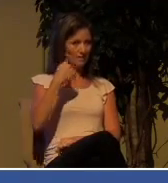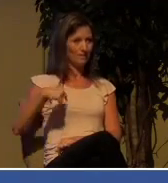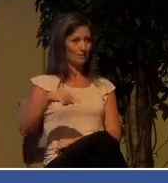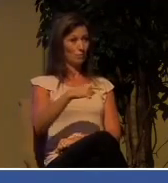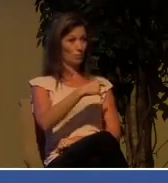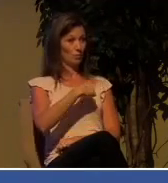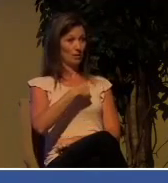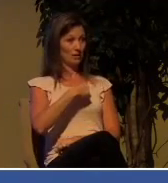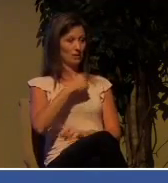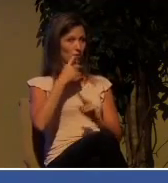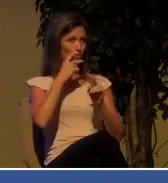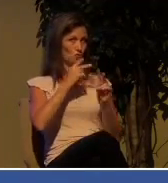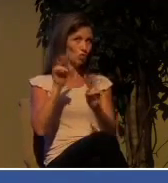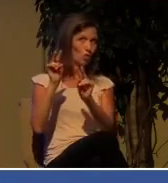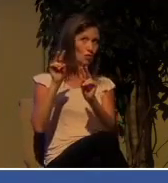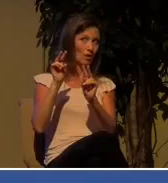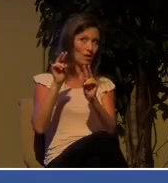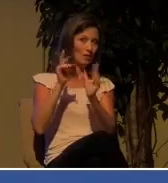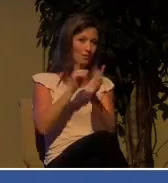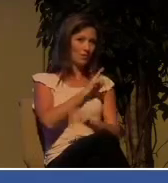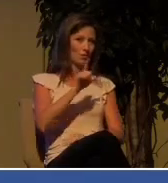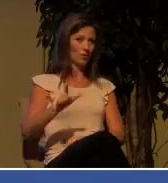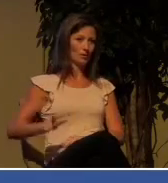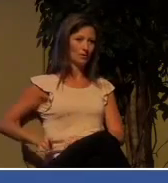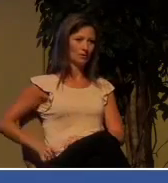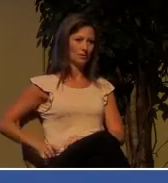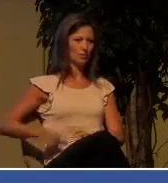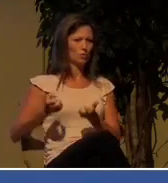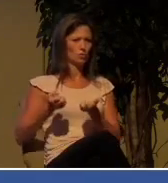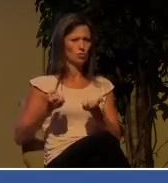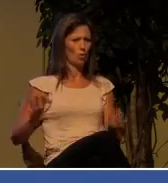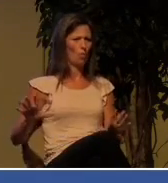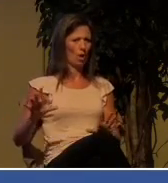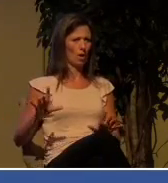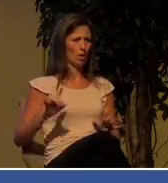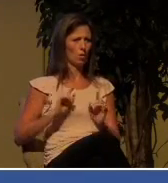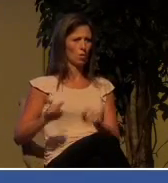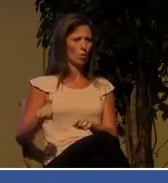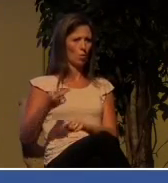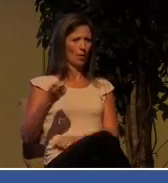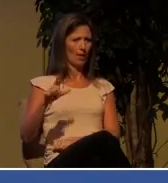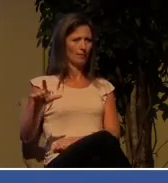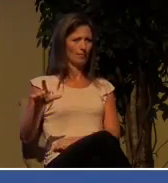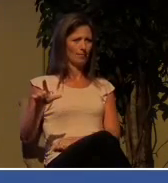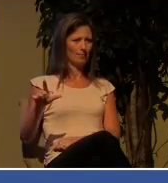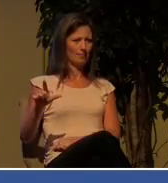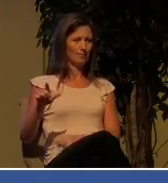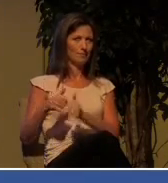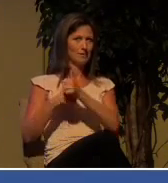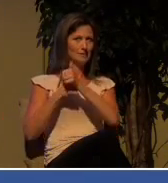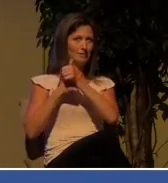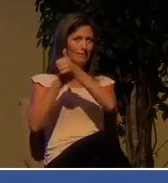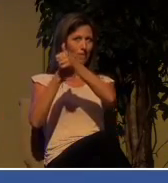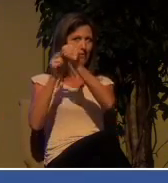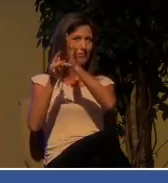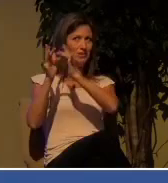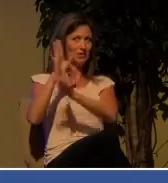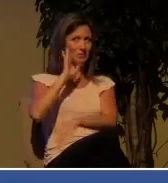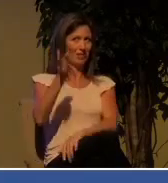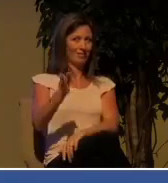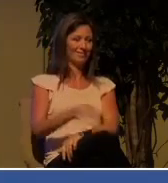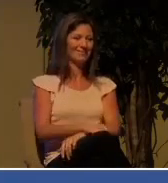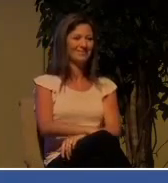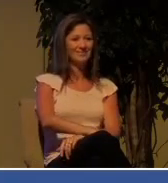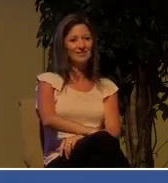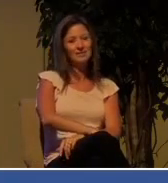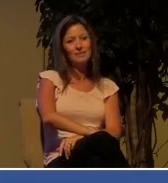Lord. But we didn't want to go to hell. And so we decided to follow Jesus. Maybe